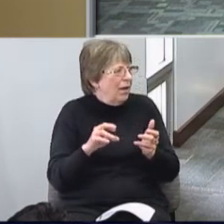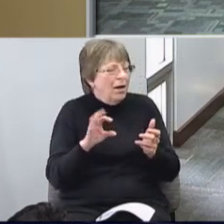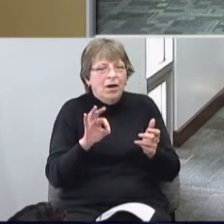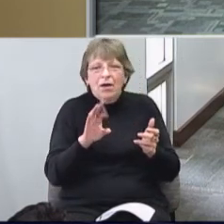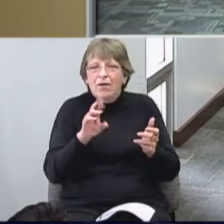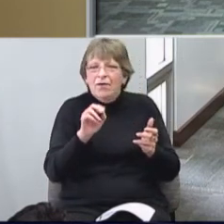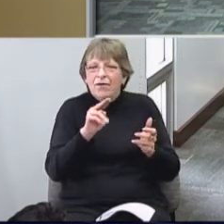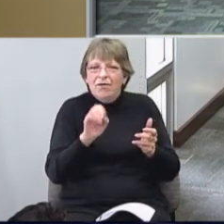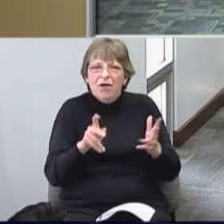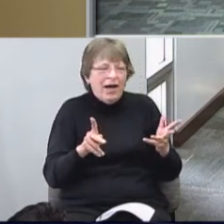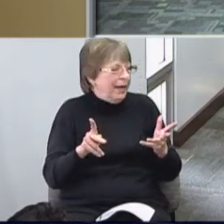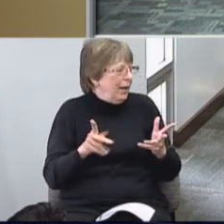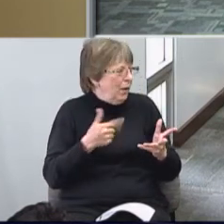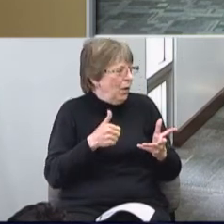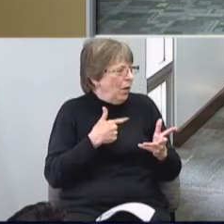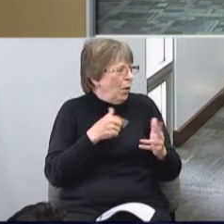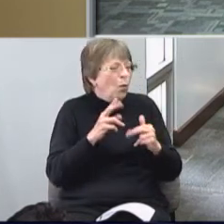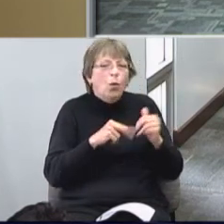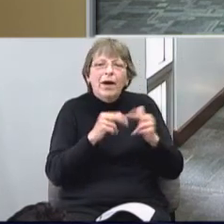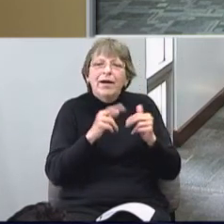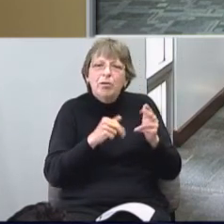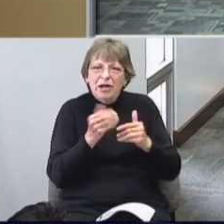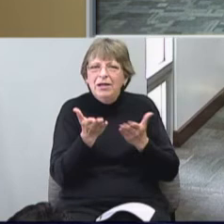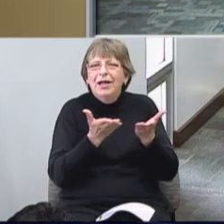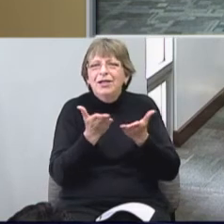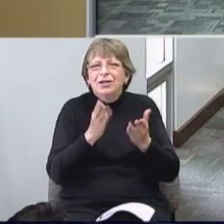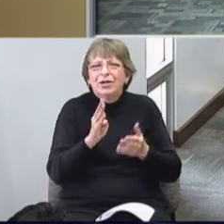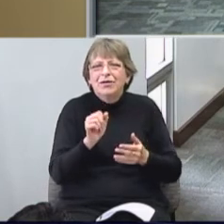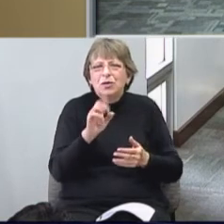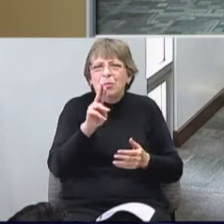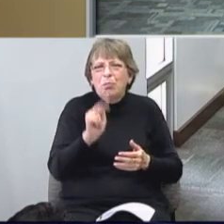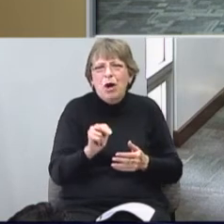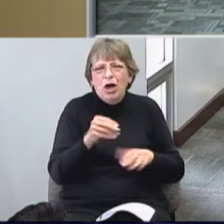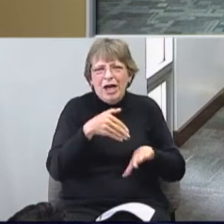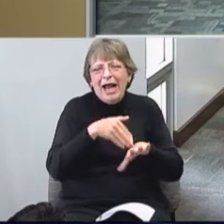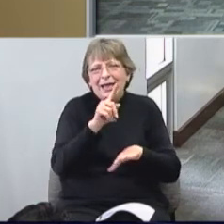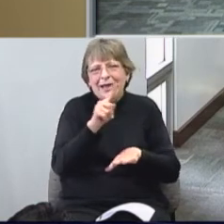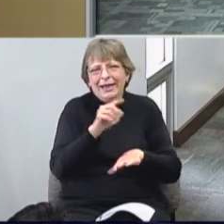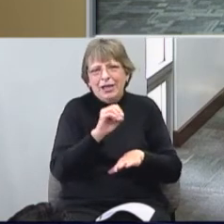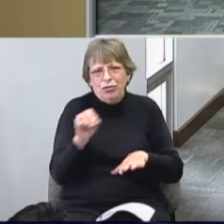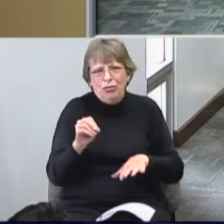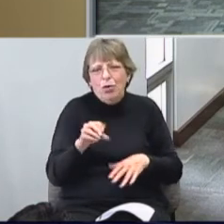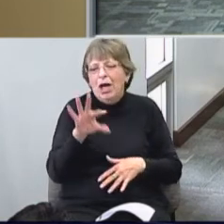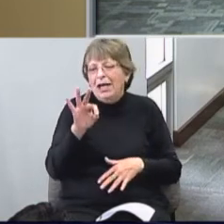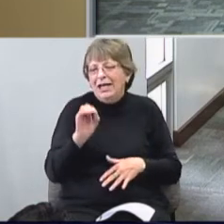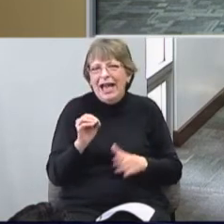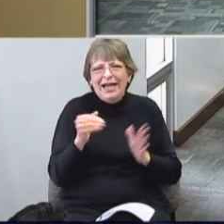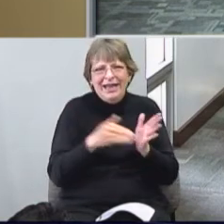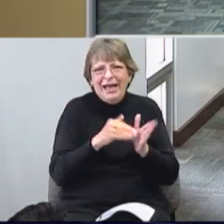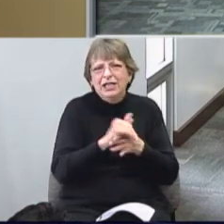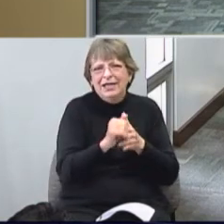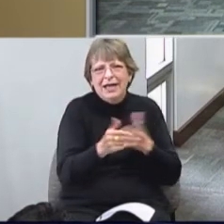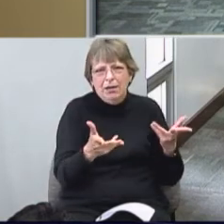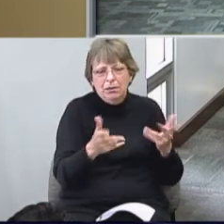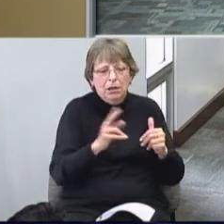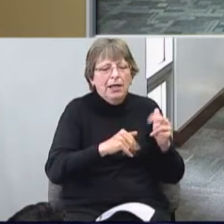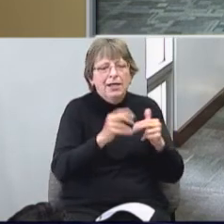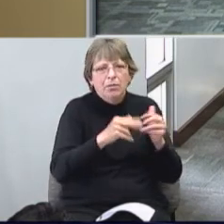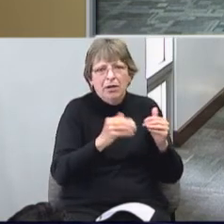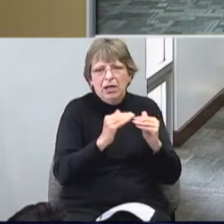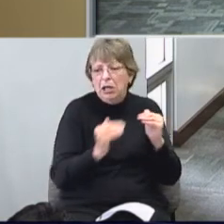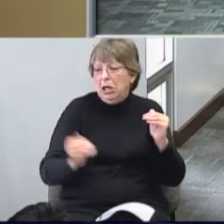build a service barn at the zoo, and it's a $90,000 project. It's a building. It's over the